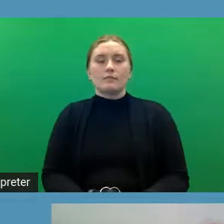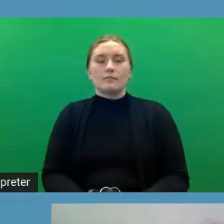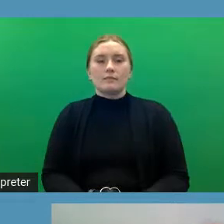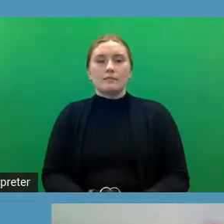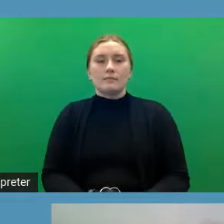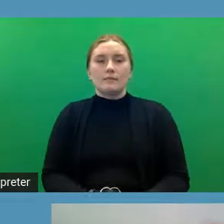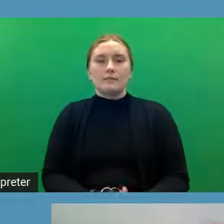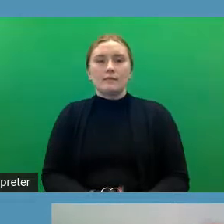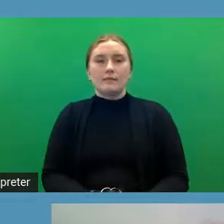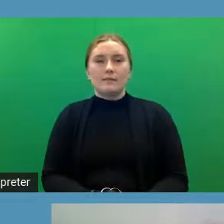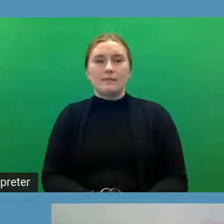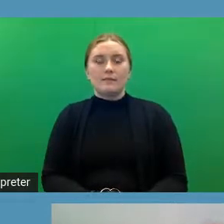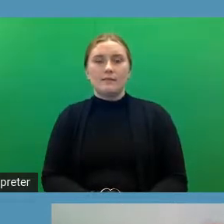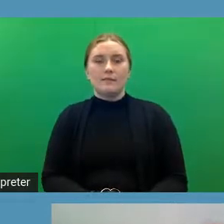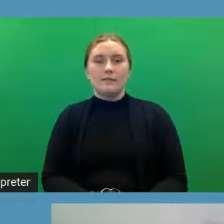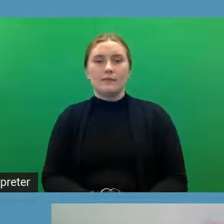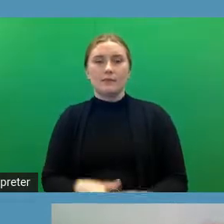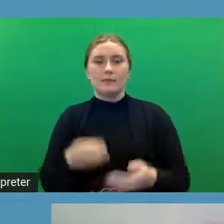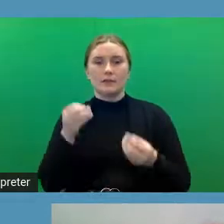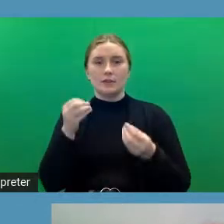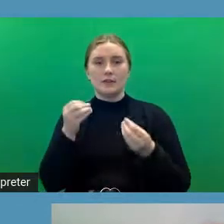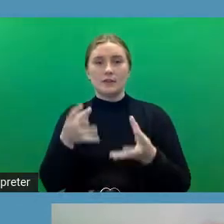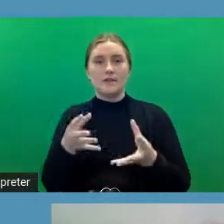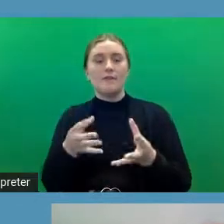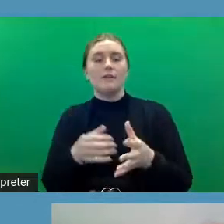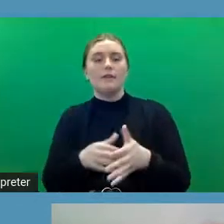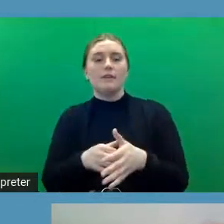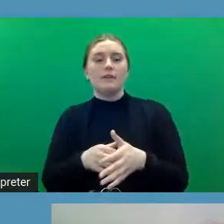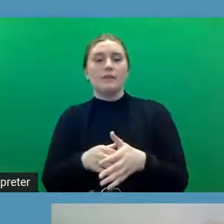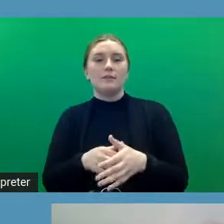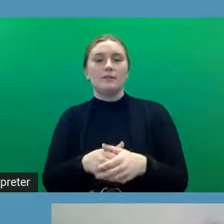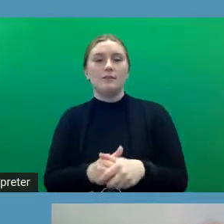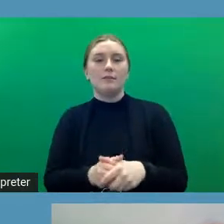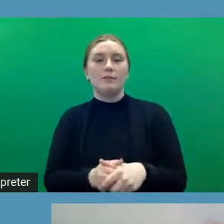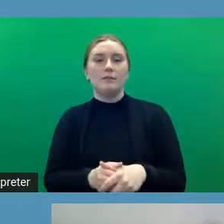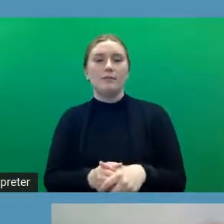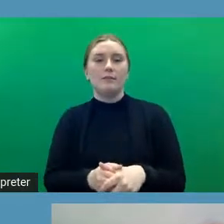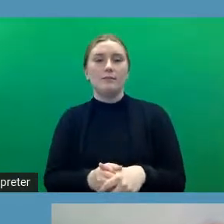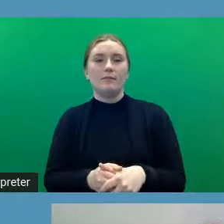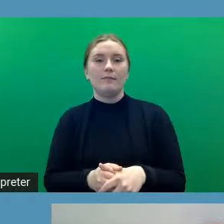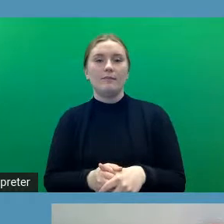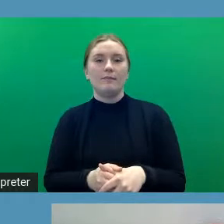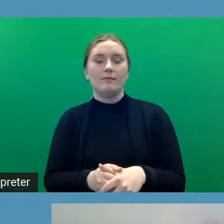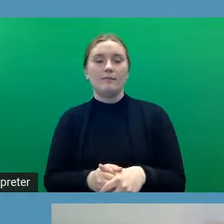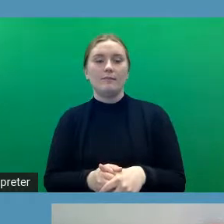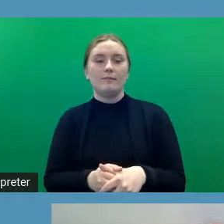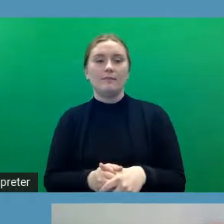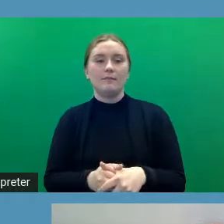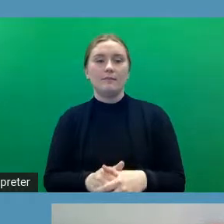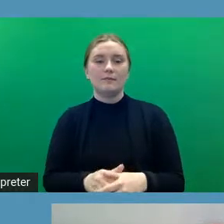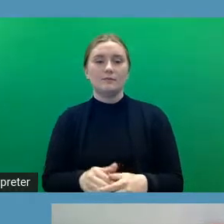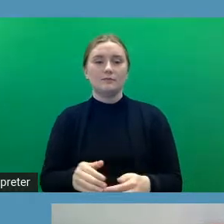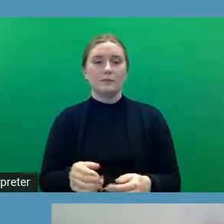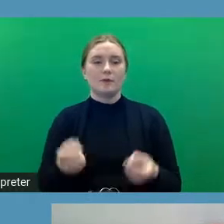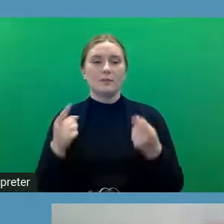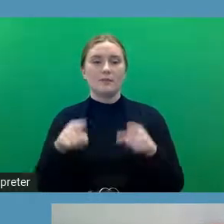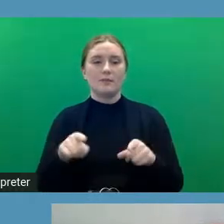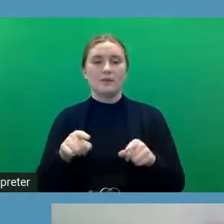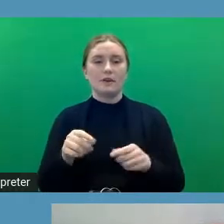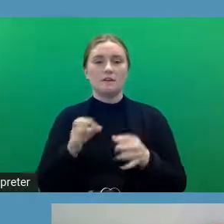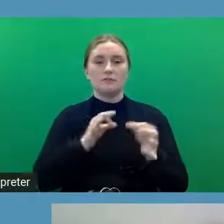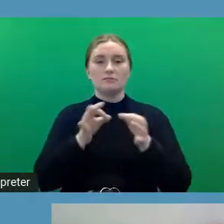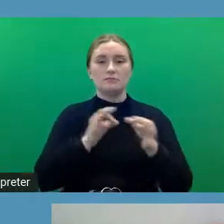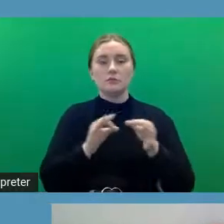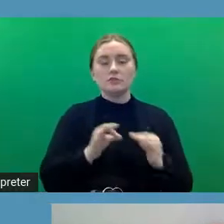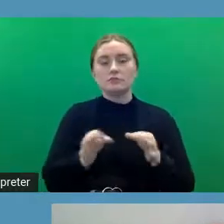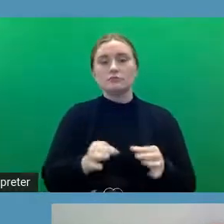accommodations will be surfaced, et cetera, before it takes place, that will go a long way as well, in addition to, the affordances and picking which